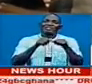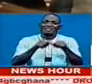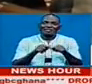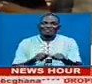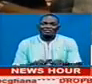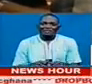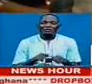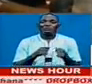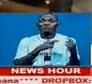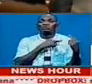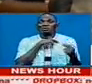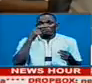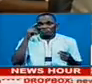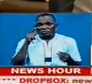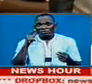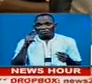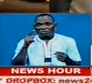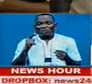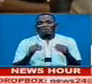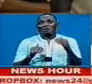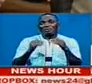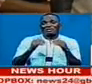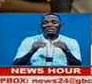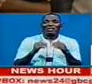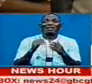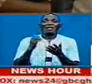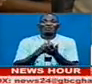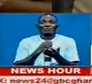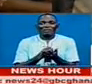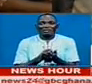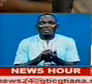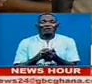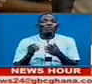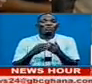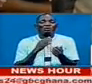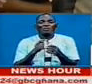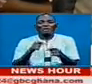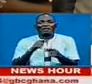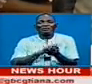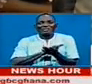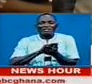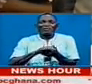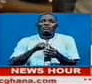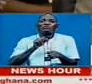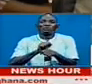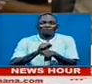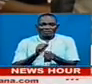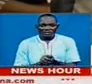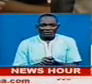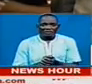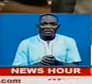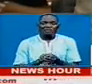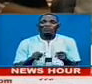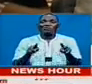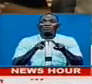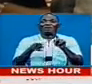No? Responsibly for us means a circular economy. Responsibly for us means creating decent jobs into the value chain and